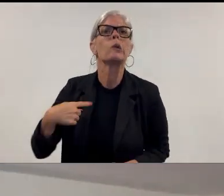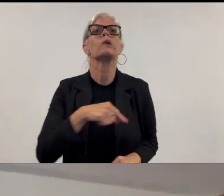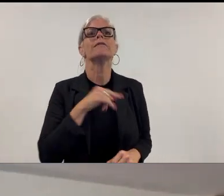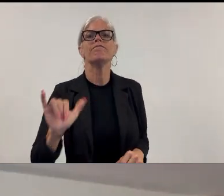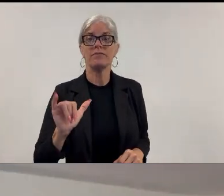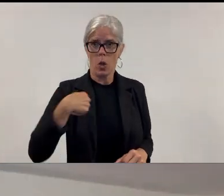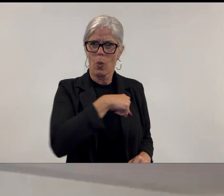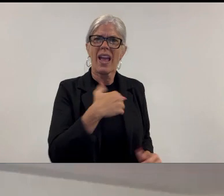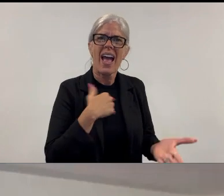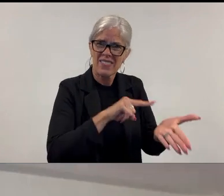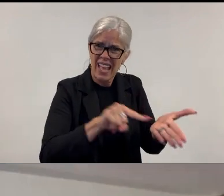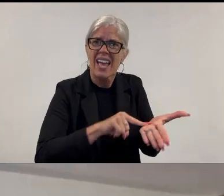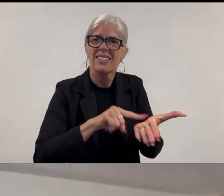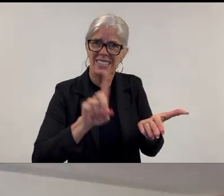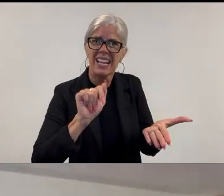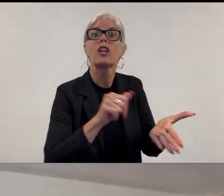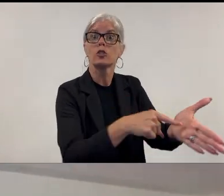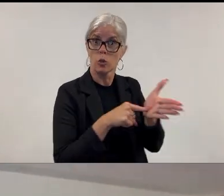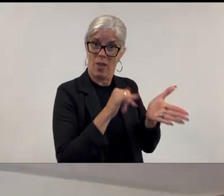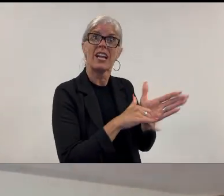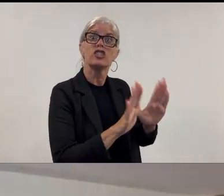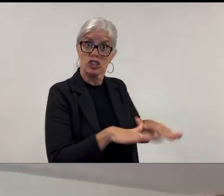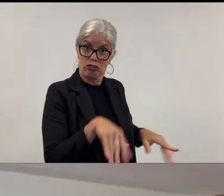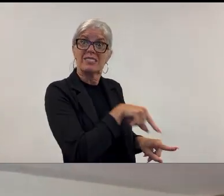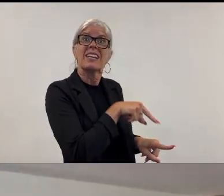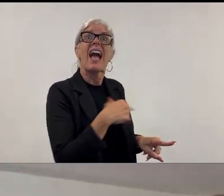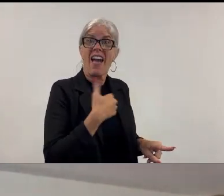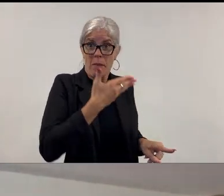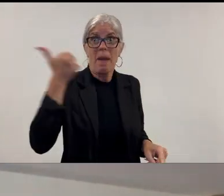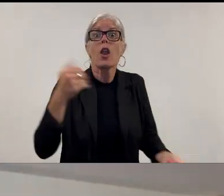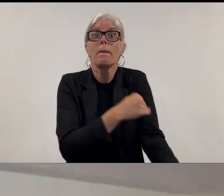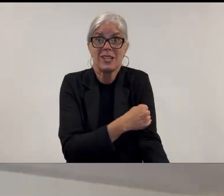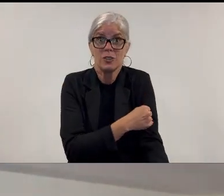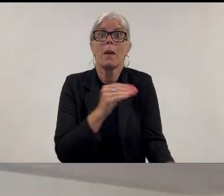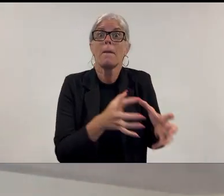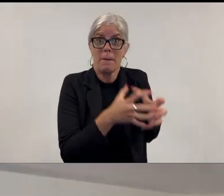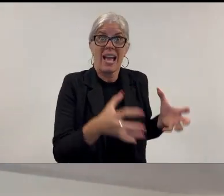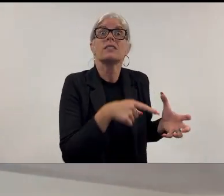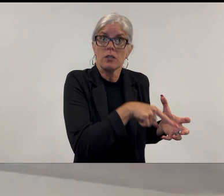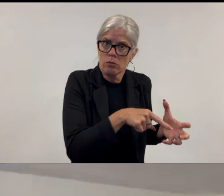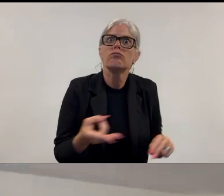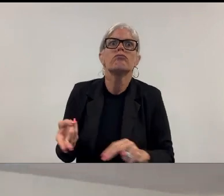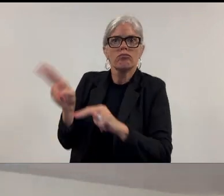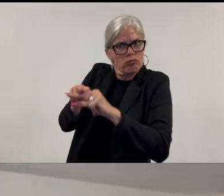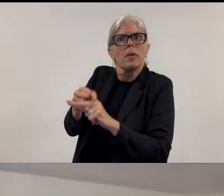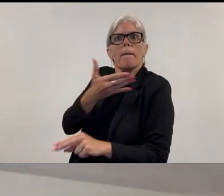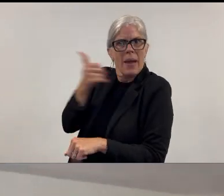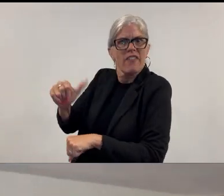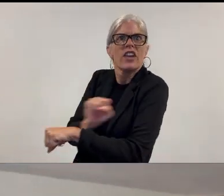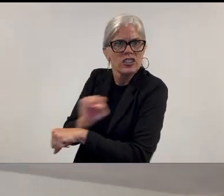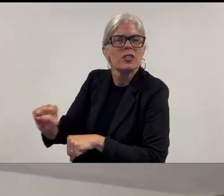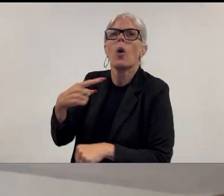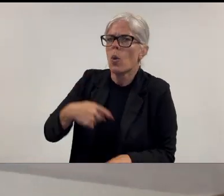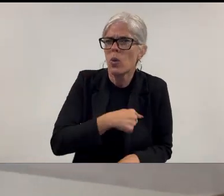polio of the 21st century. Is a lower motor neuron, which responds poorer to electrical stimulation, but